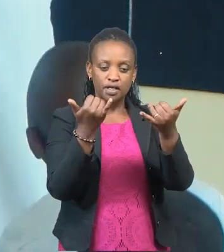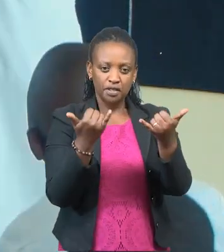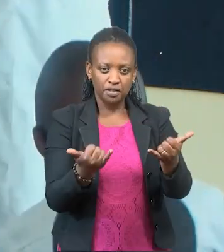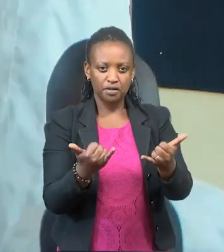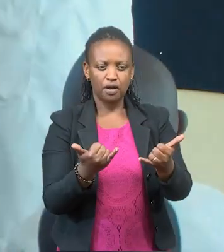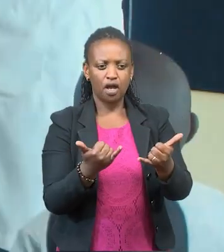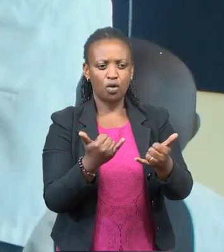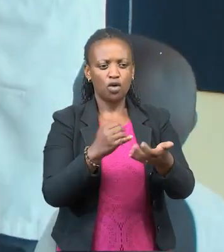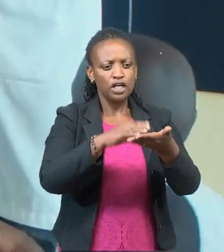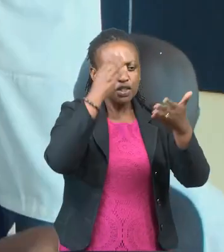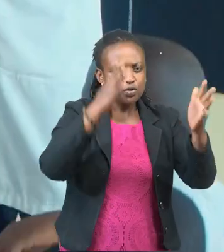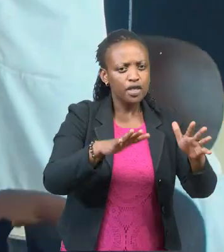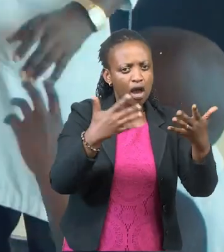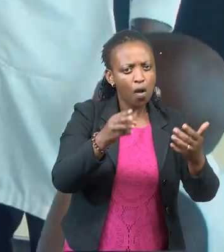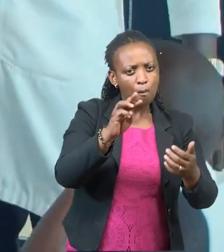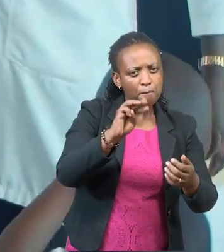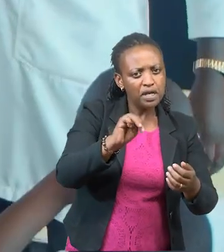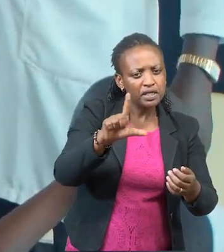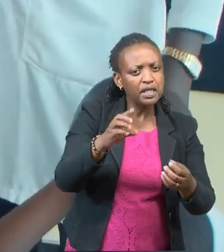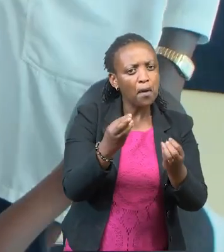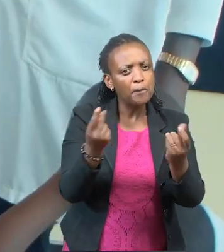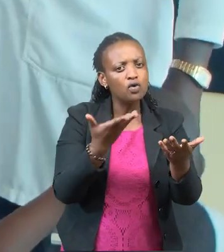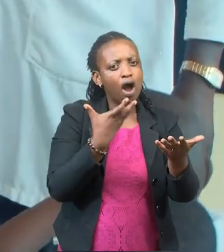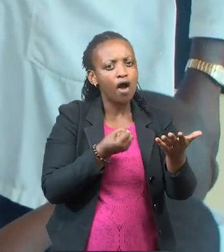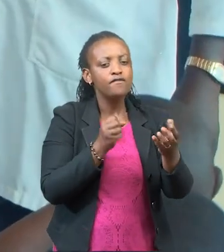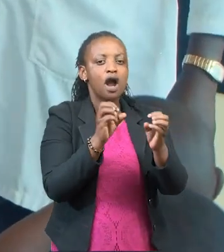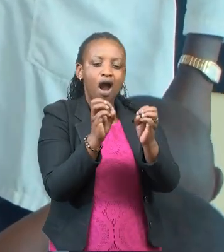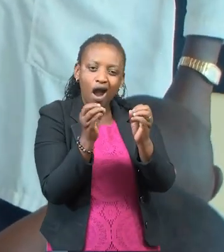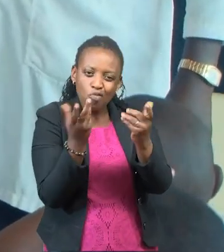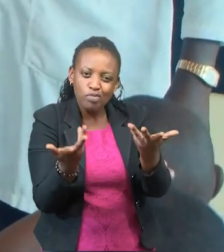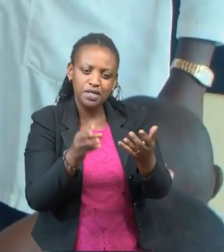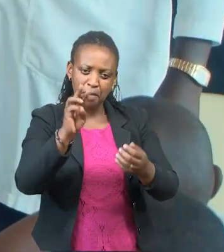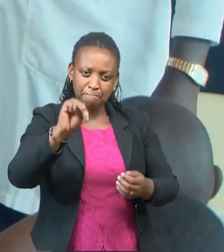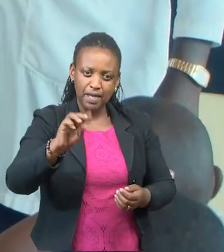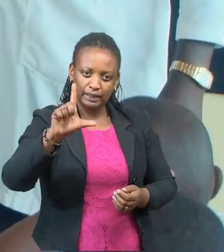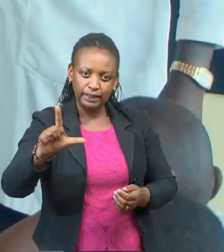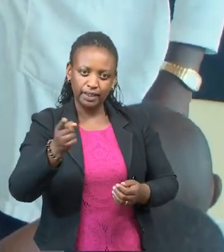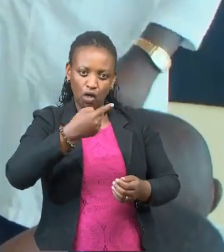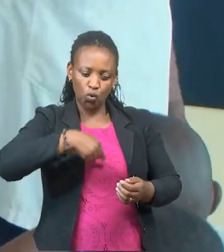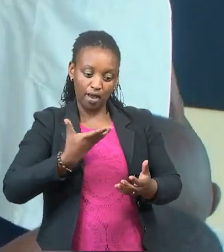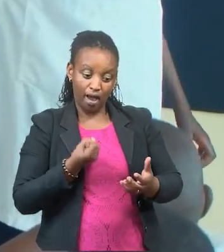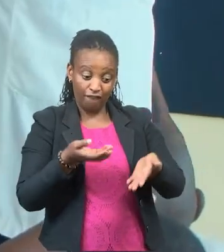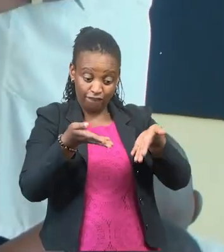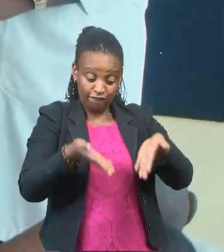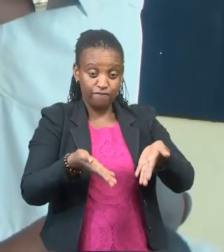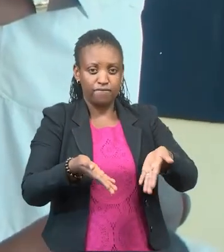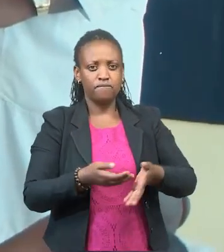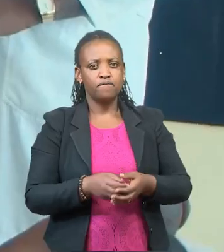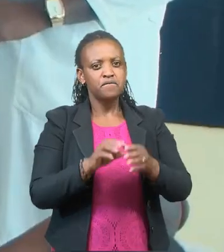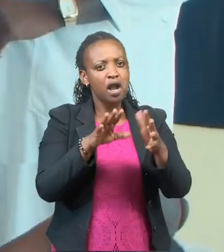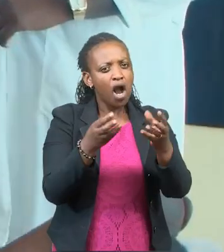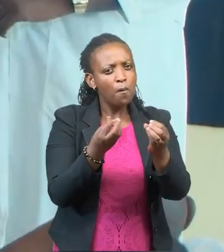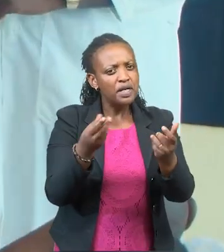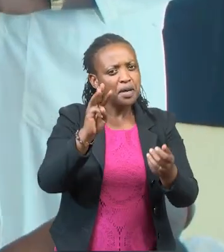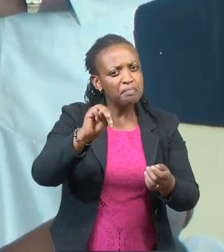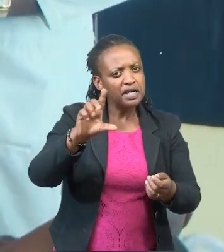Now, class, how many milliliters do we have here? How many milliliters do we have here?